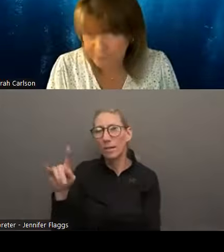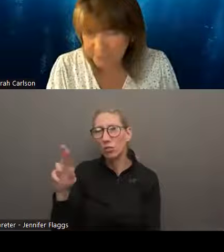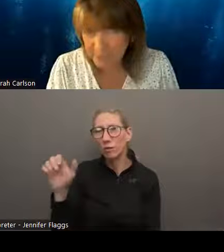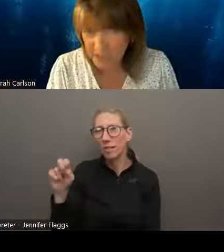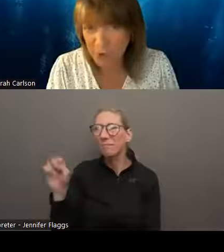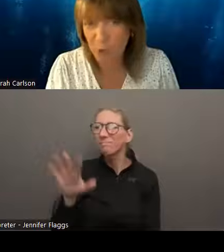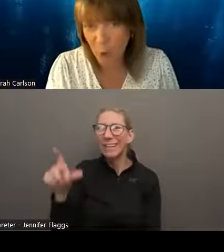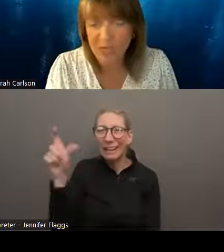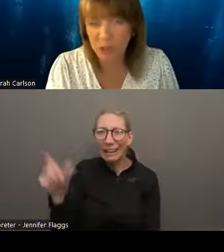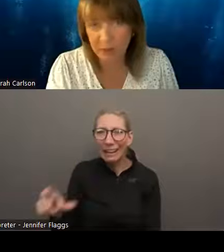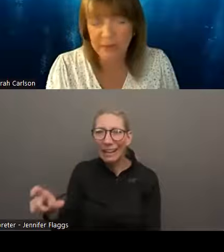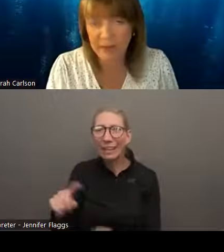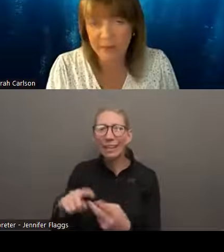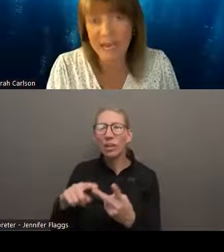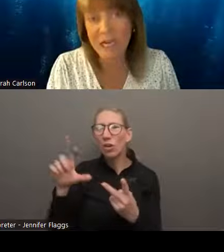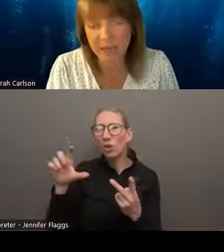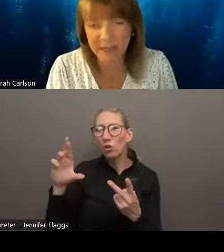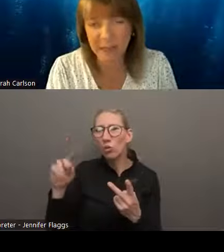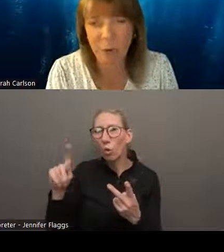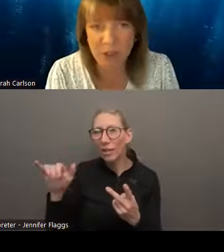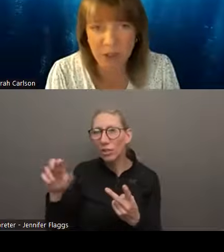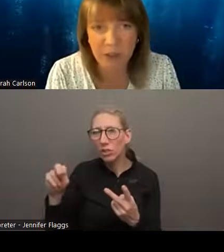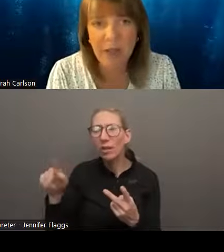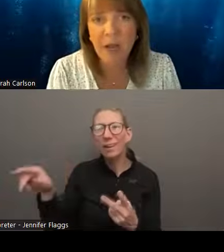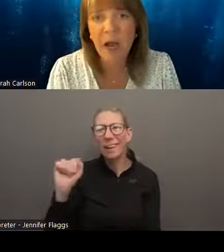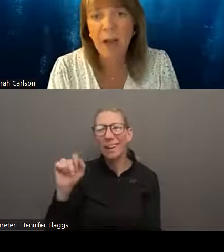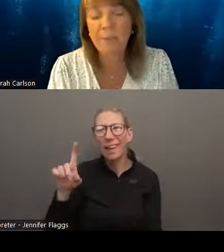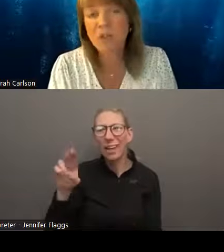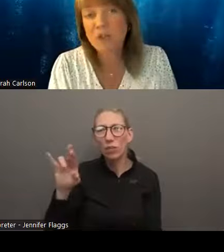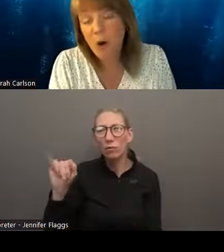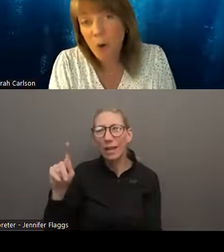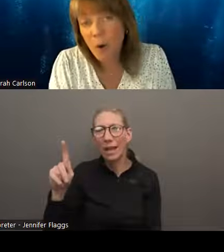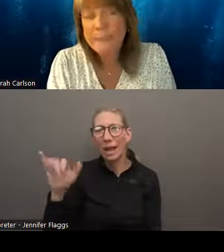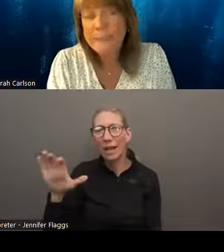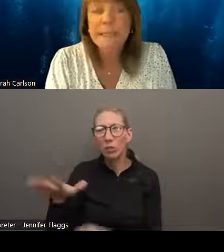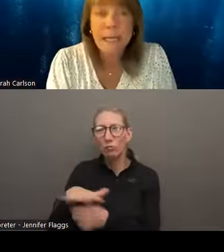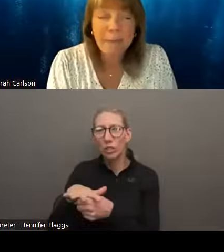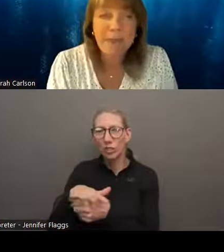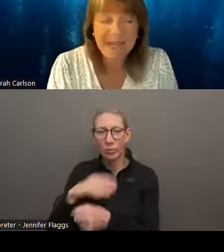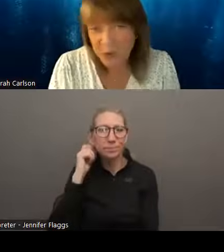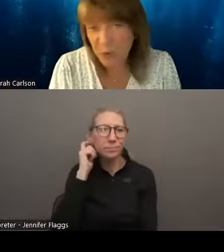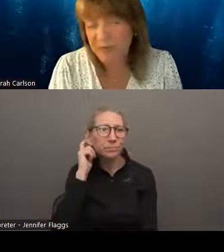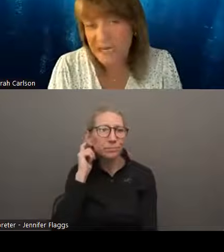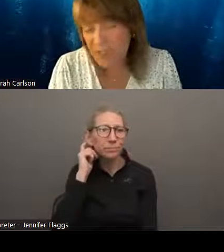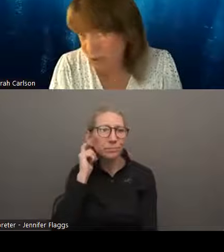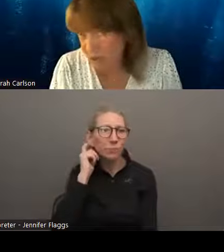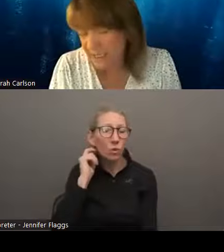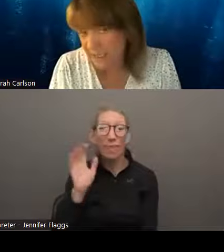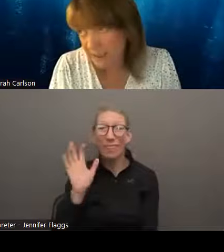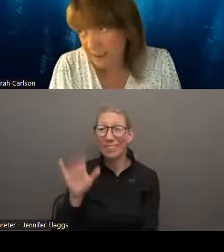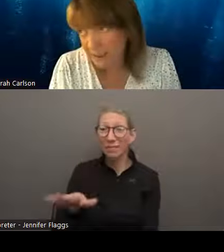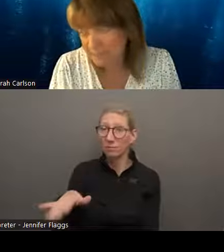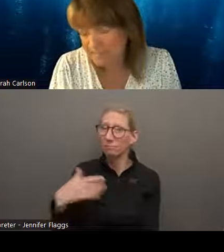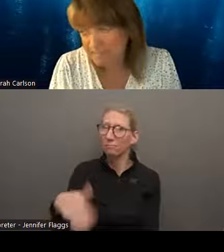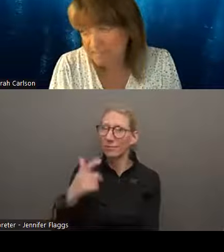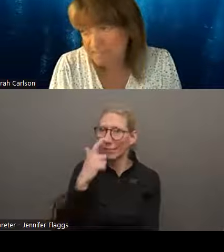and Croatia in the Adriatic region. So that's sort of an